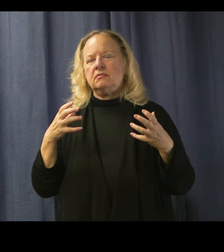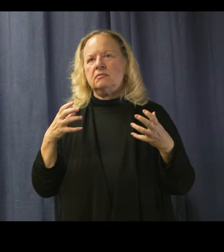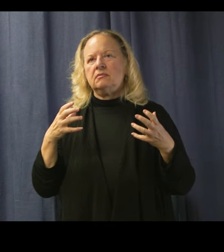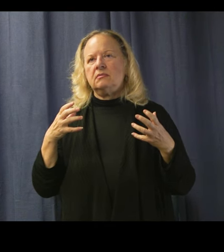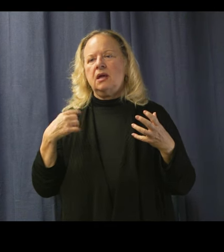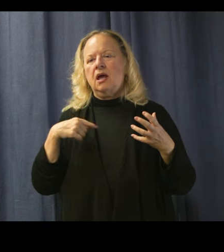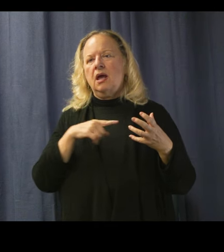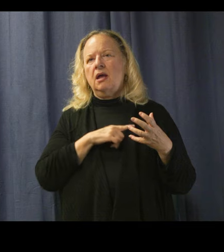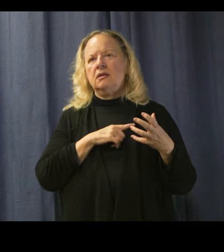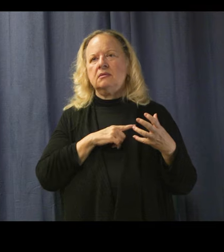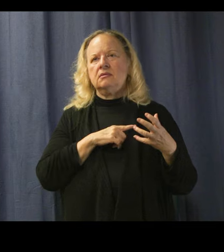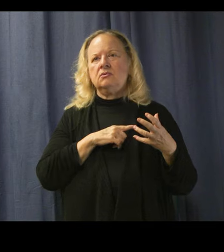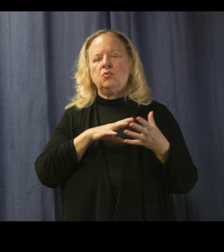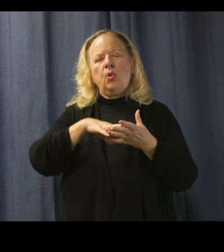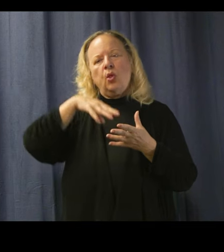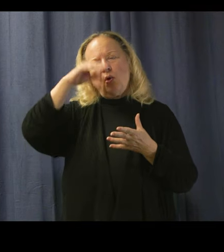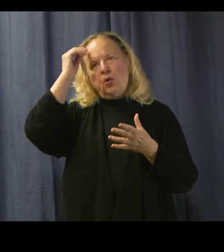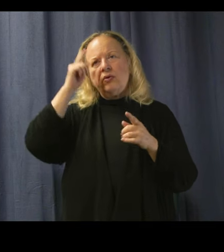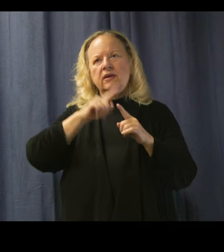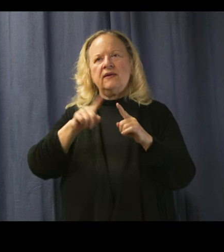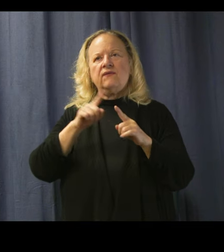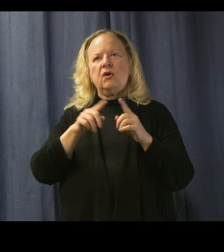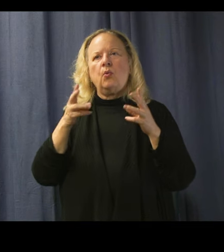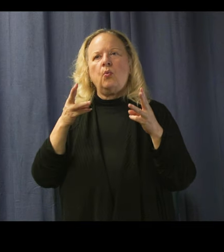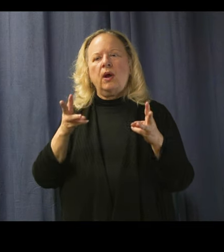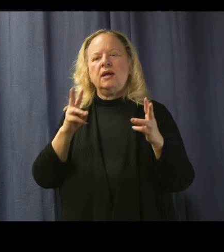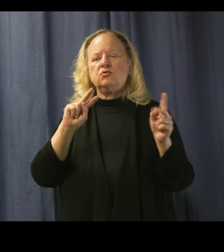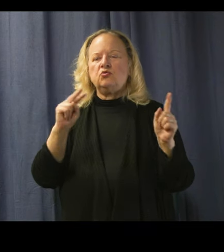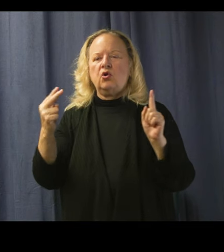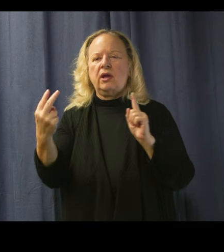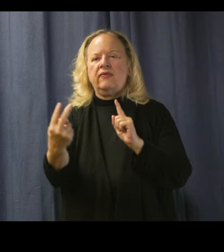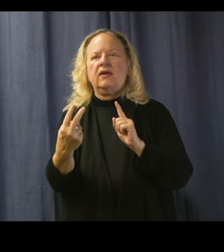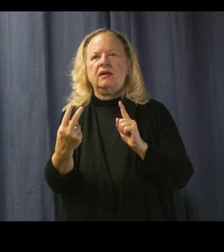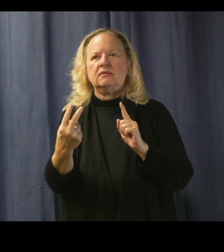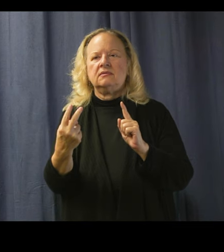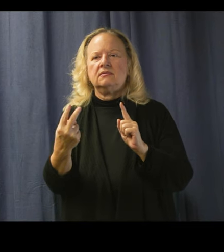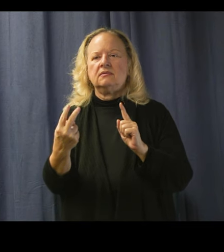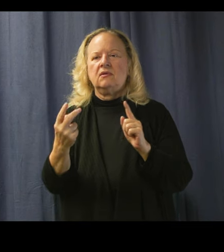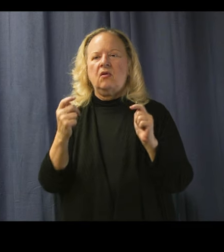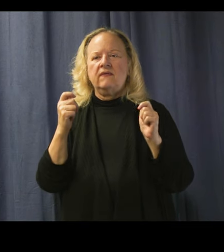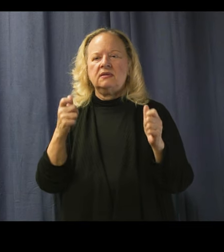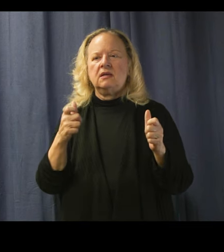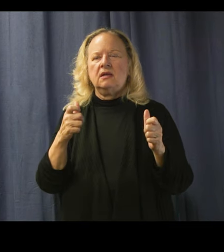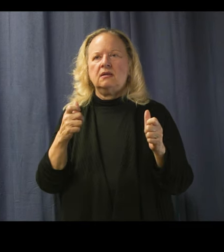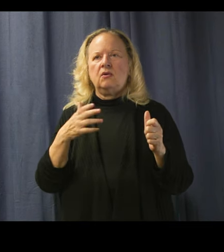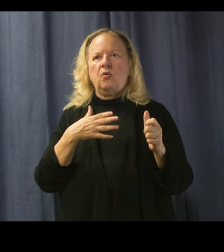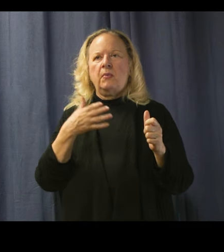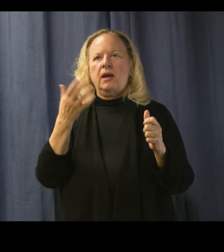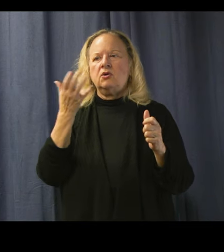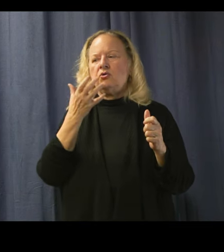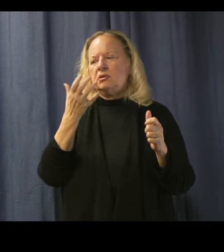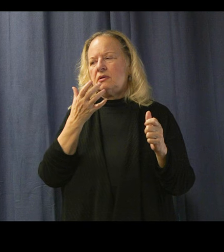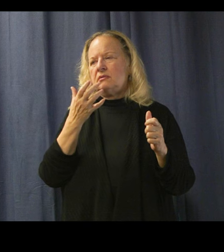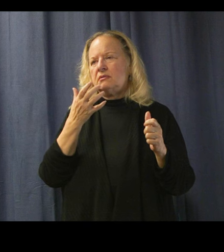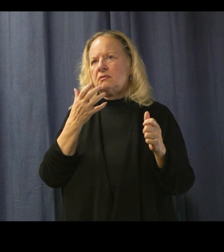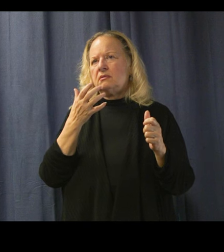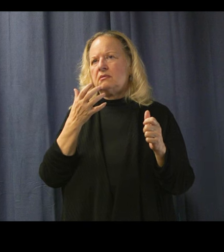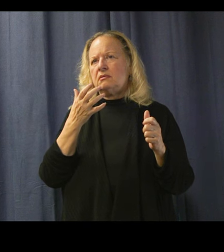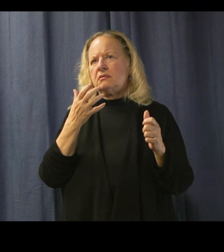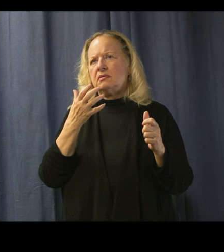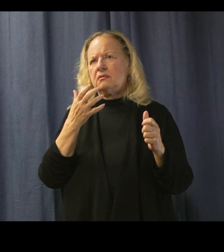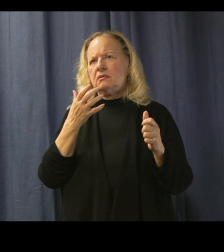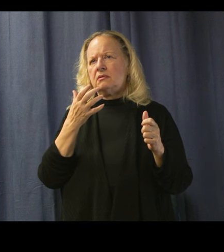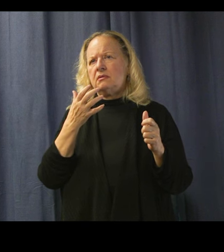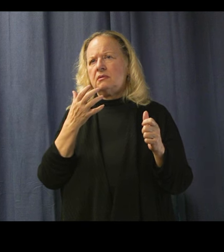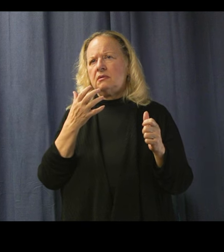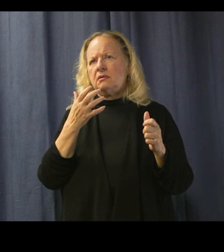want us to learn all the different ways that we can look at things so all of a sudden, oh my goodness, we're out of the pool and we're in the ocean